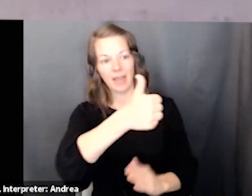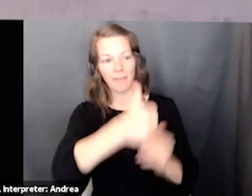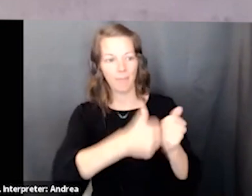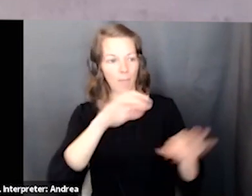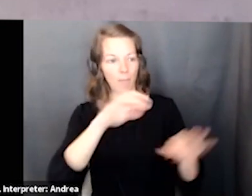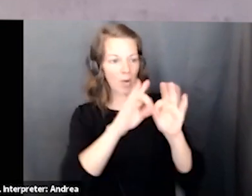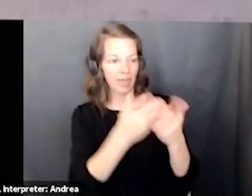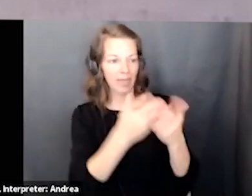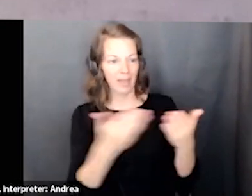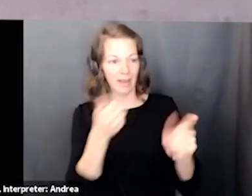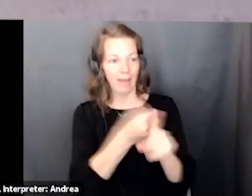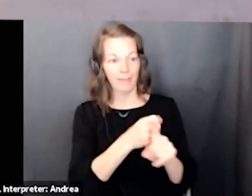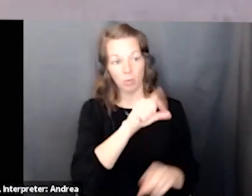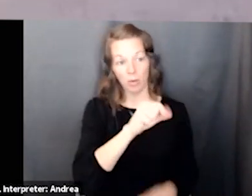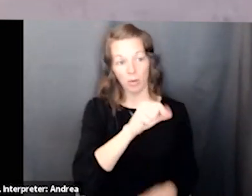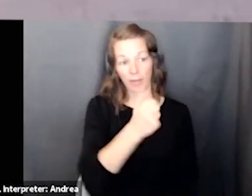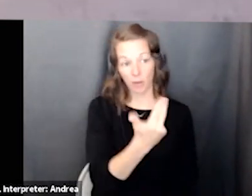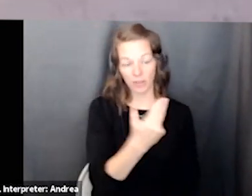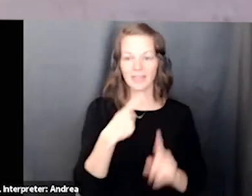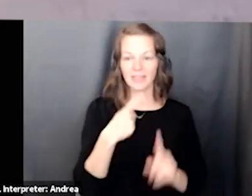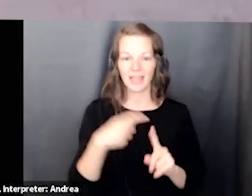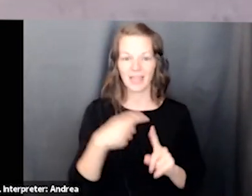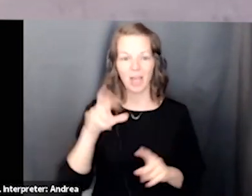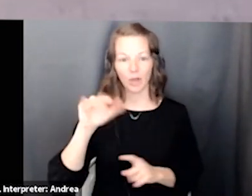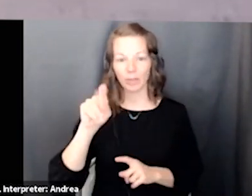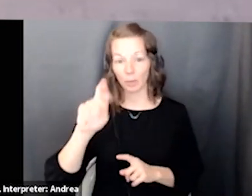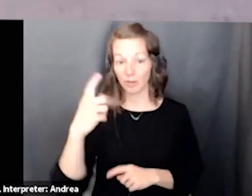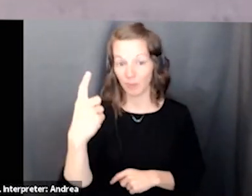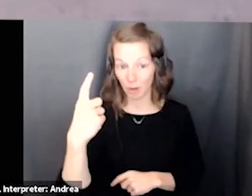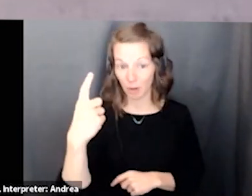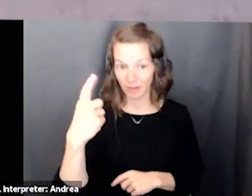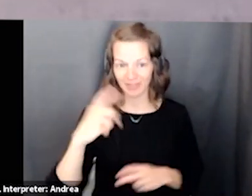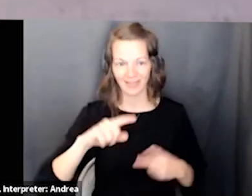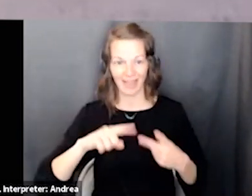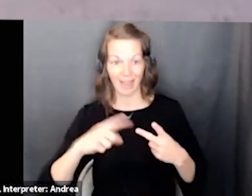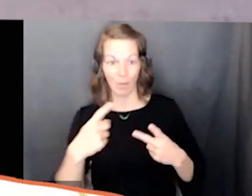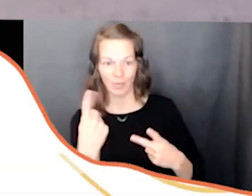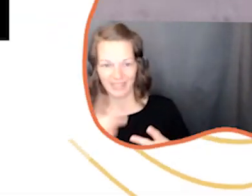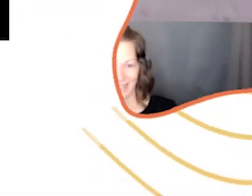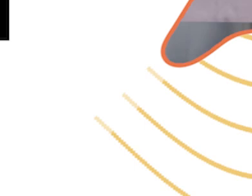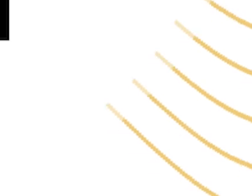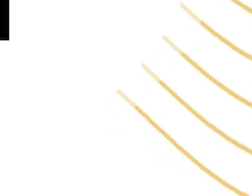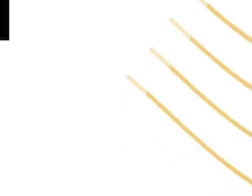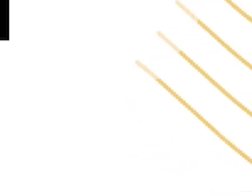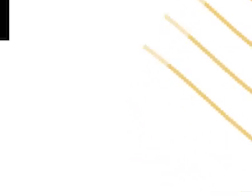things in 2013, and they said CRISPR was first, and that was second.